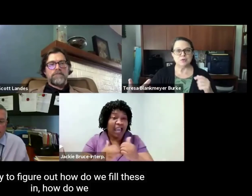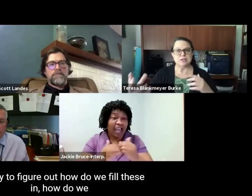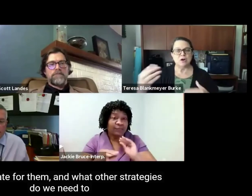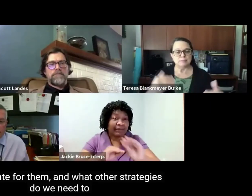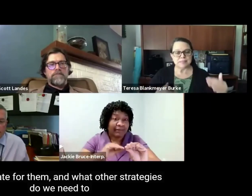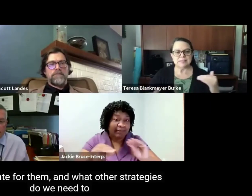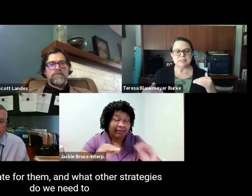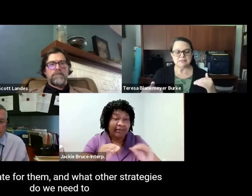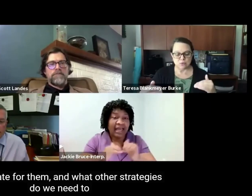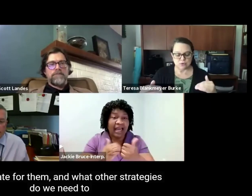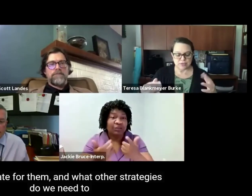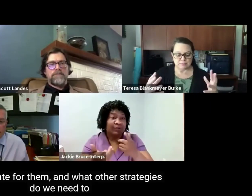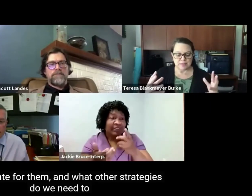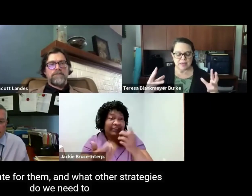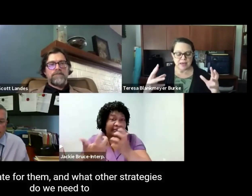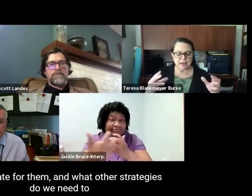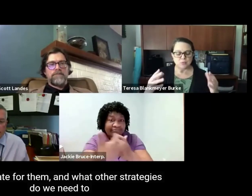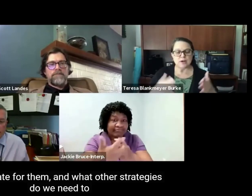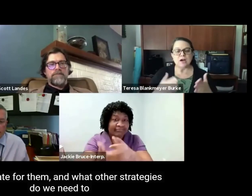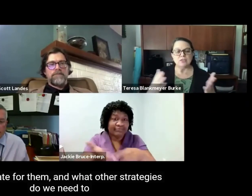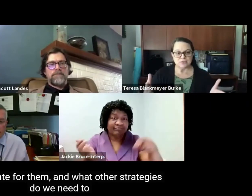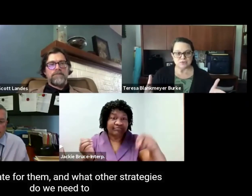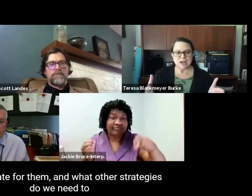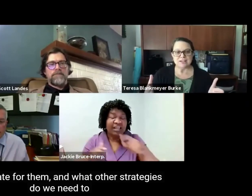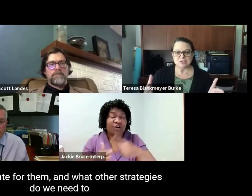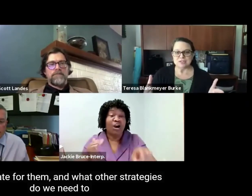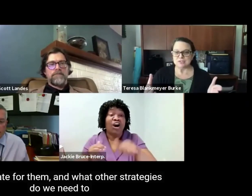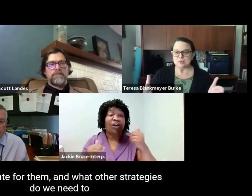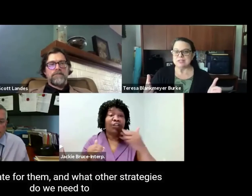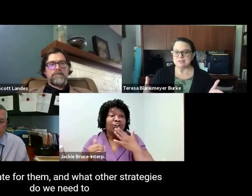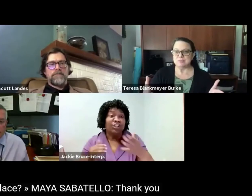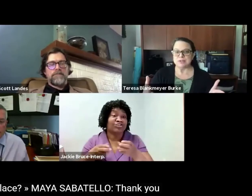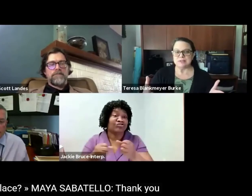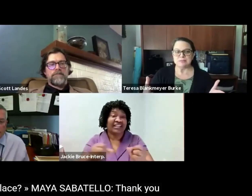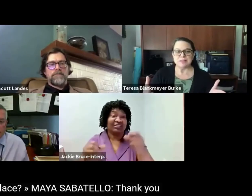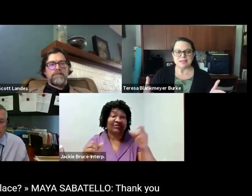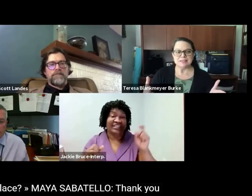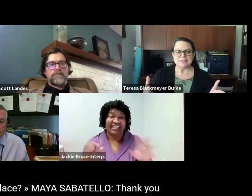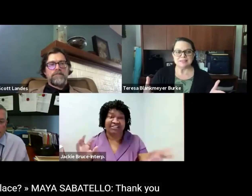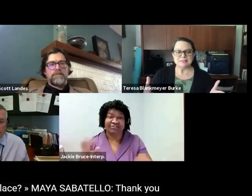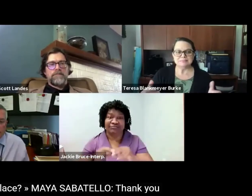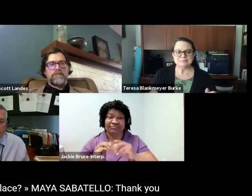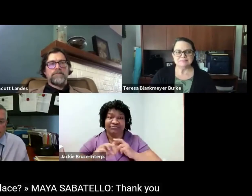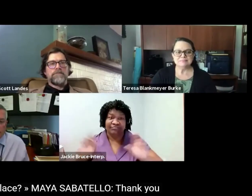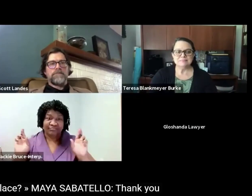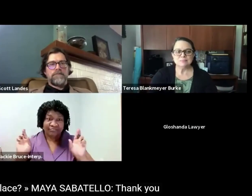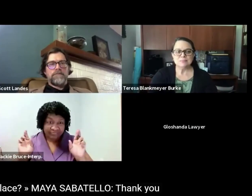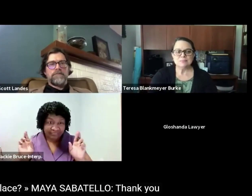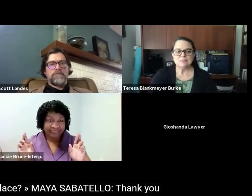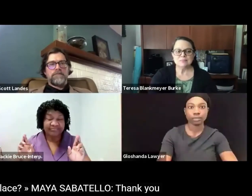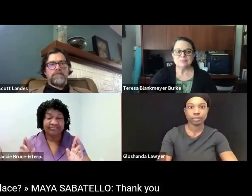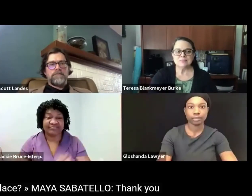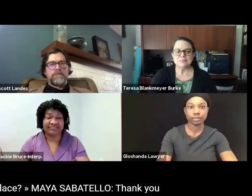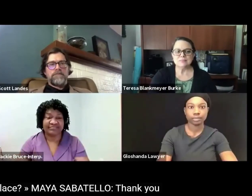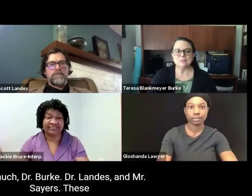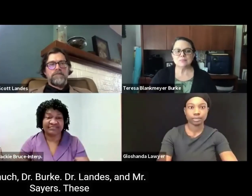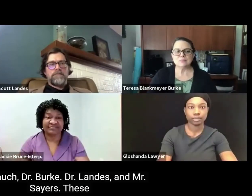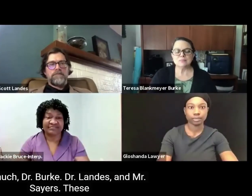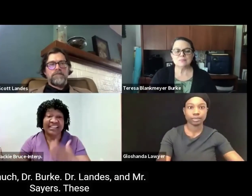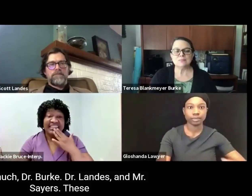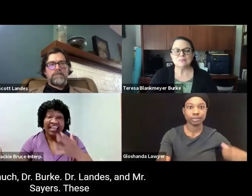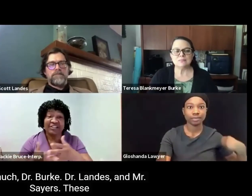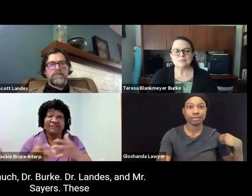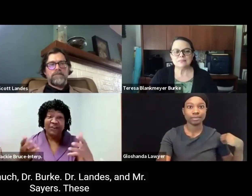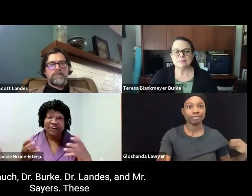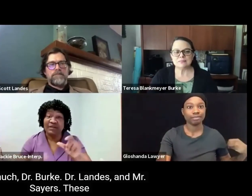how do we compensate for them, and what other strategies do we need to put into place. Thank you very